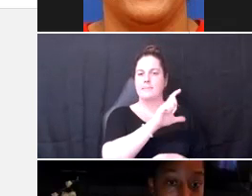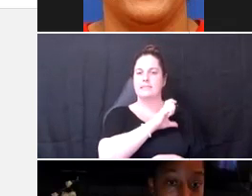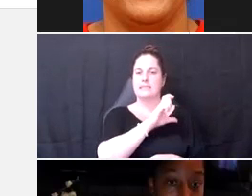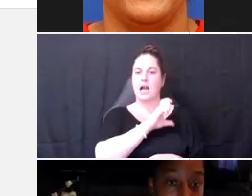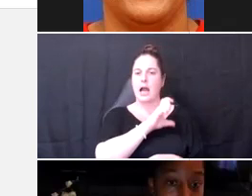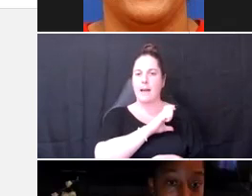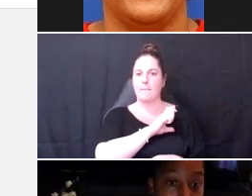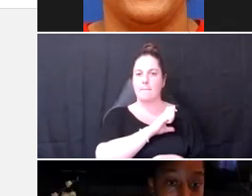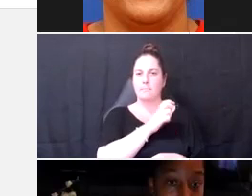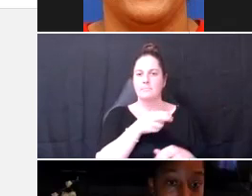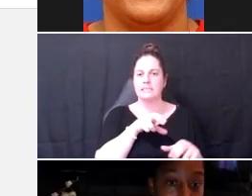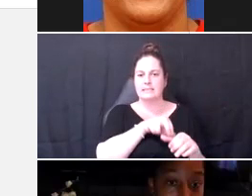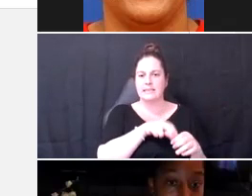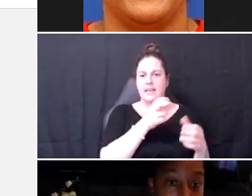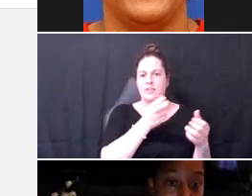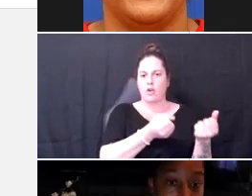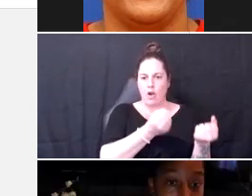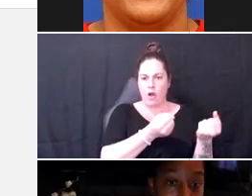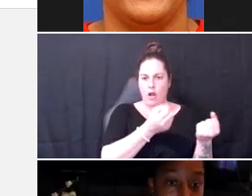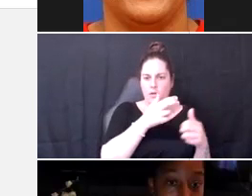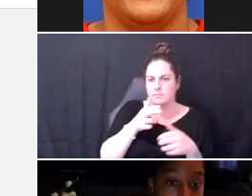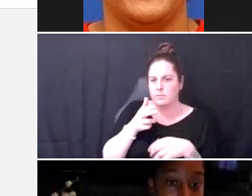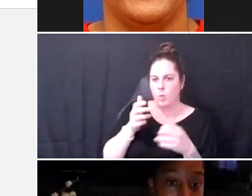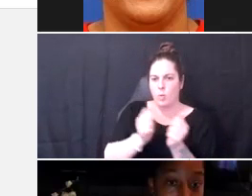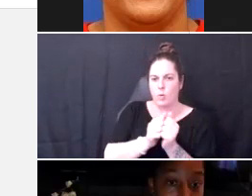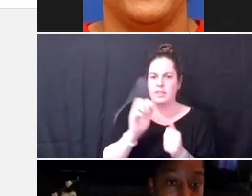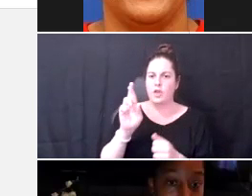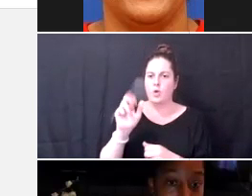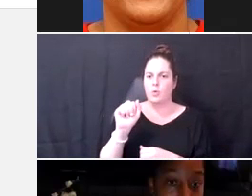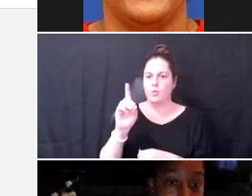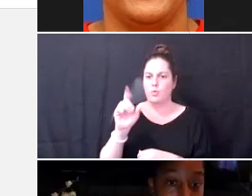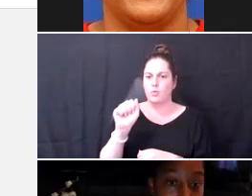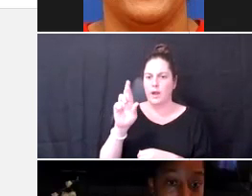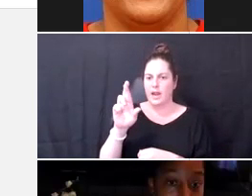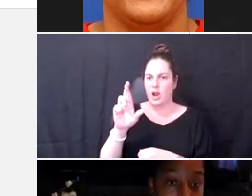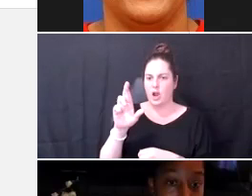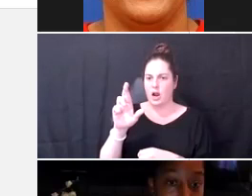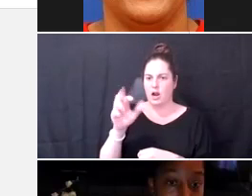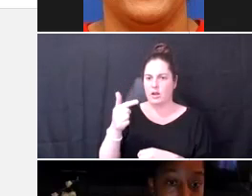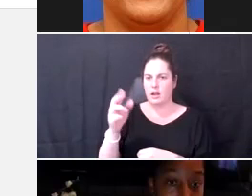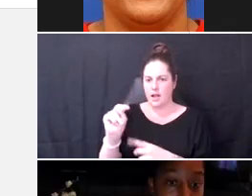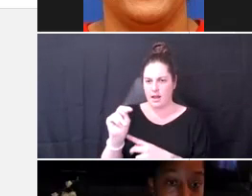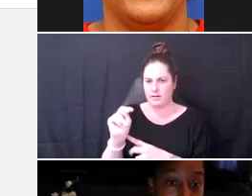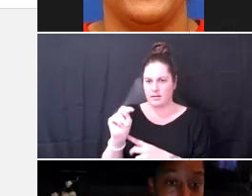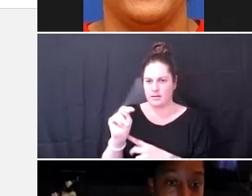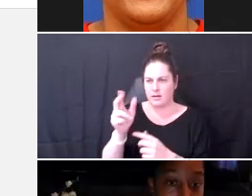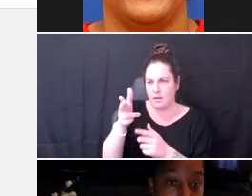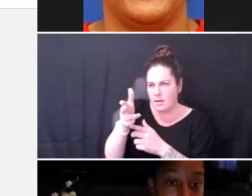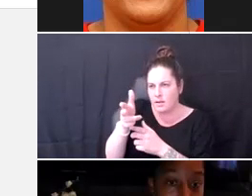Gotcha. At a particular moment, when he clocked you, you were speeding.